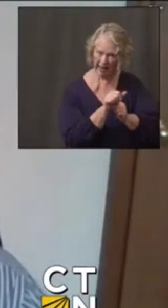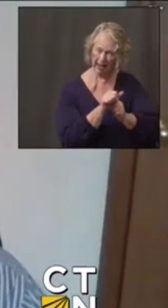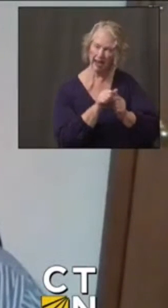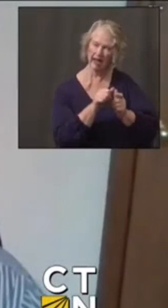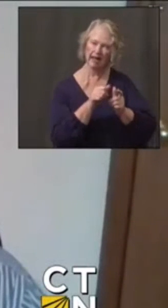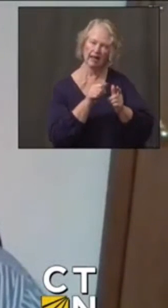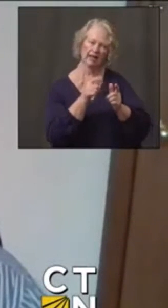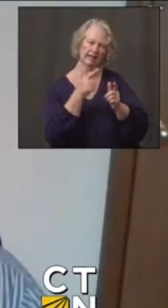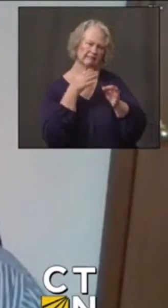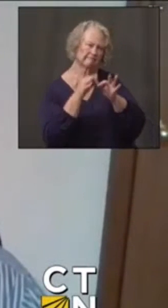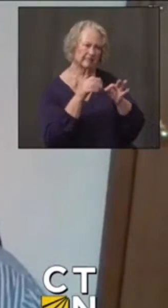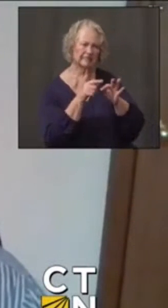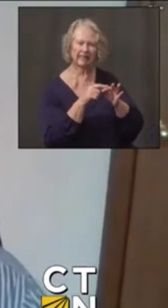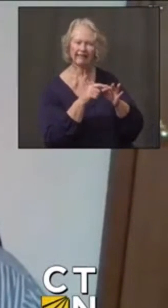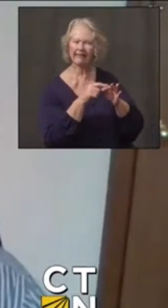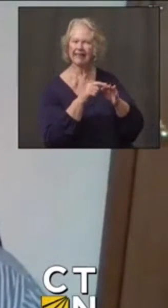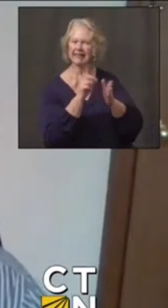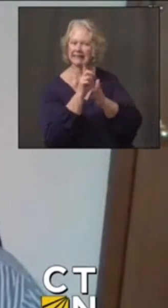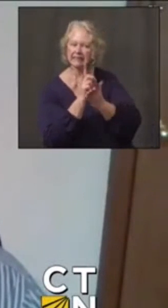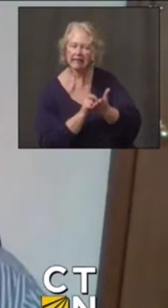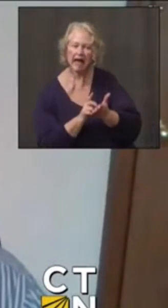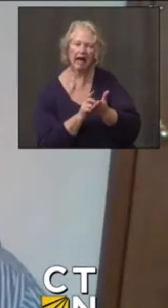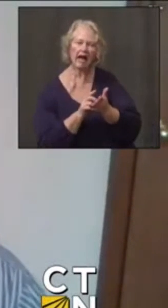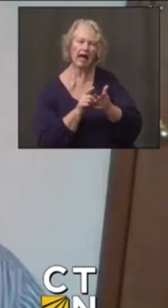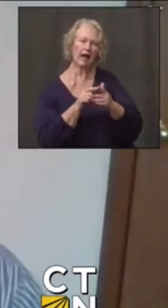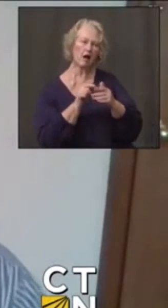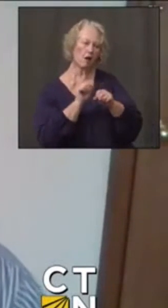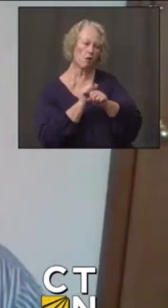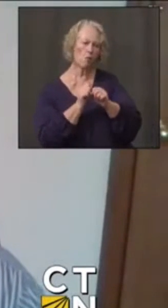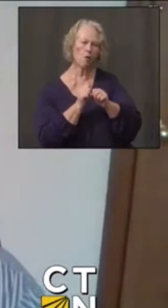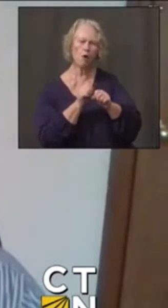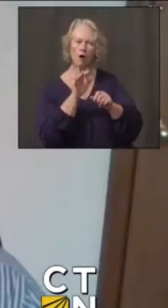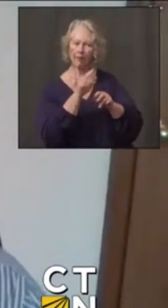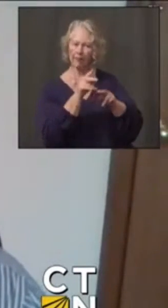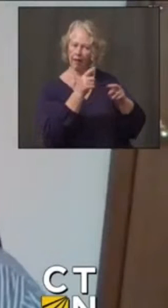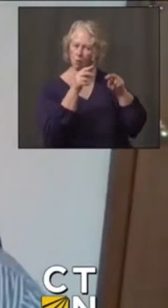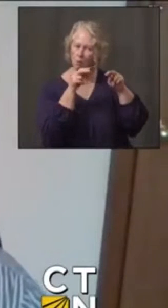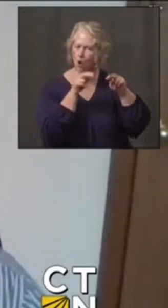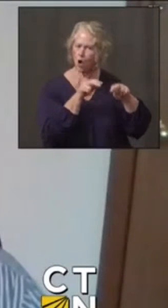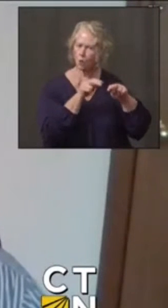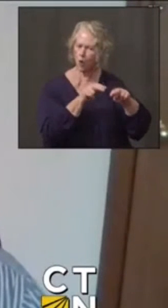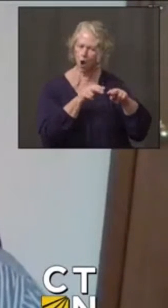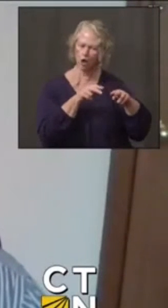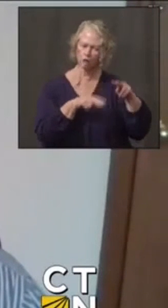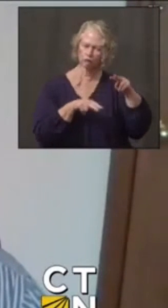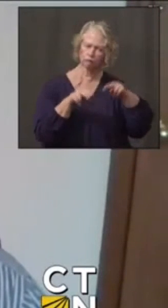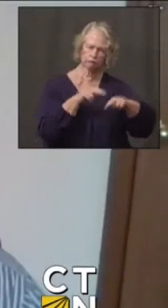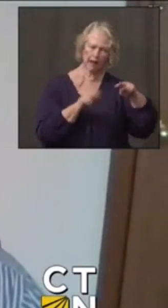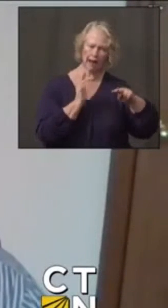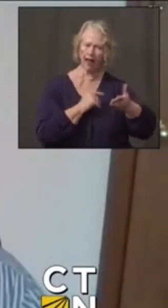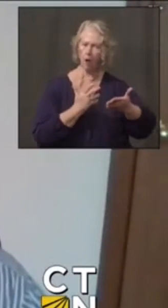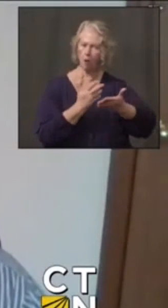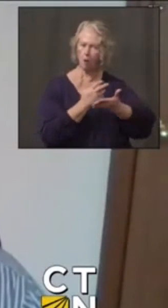design to FDA working with the Data Monitoring Committee for keeping tabs on the